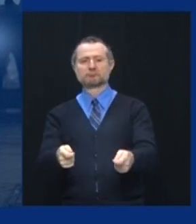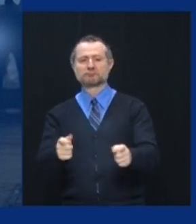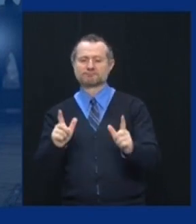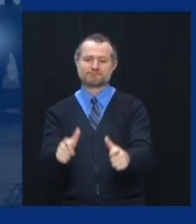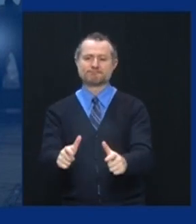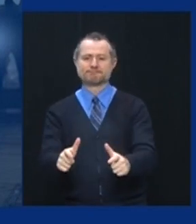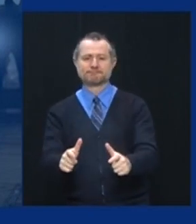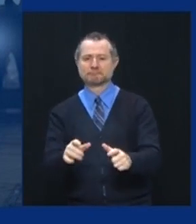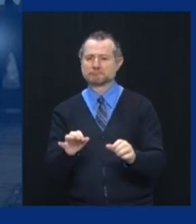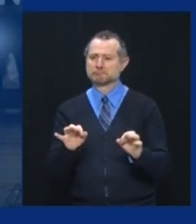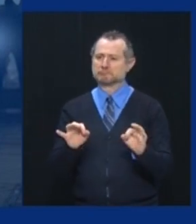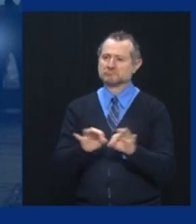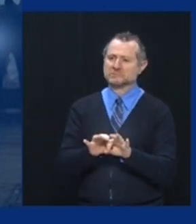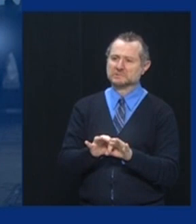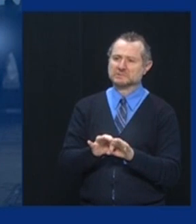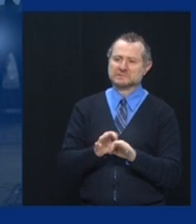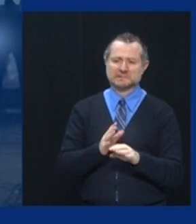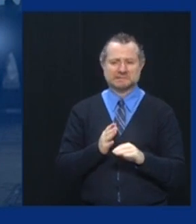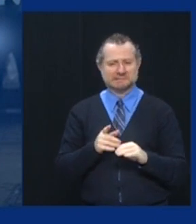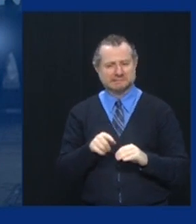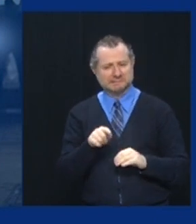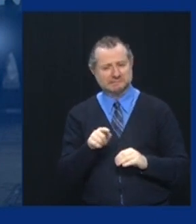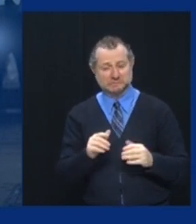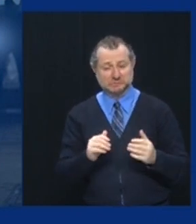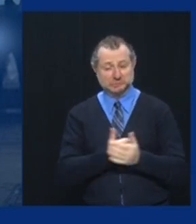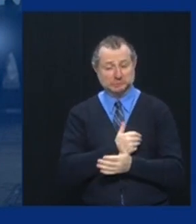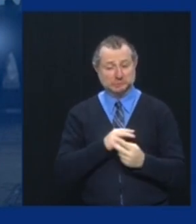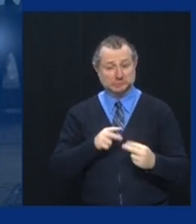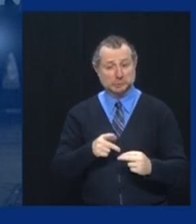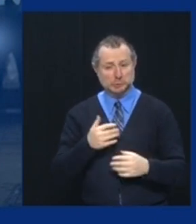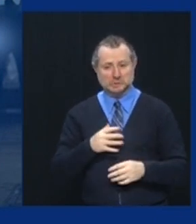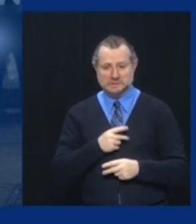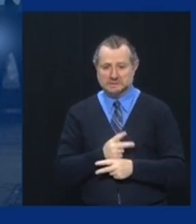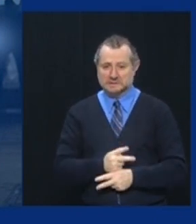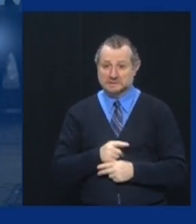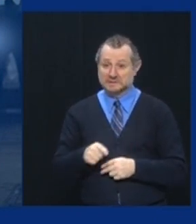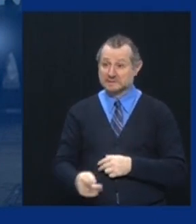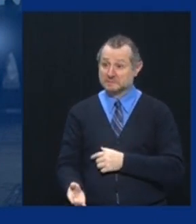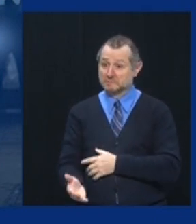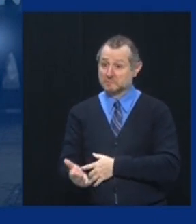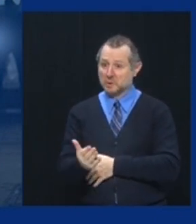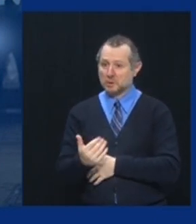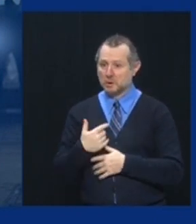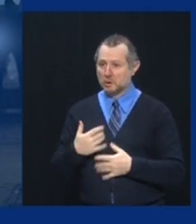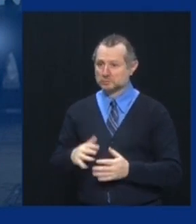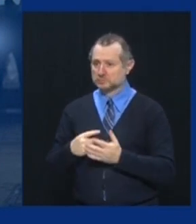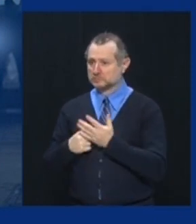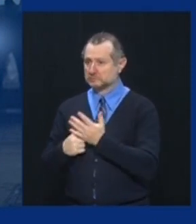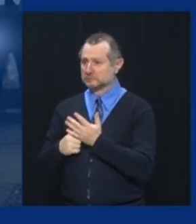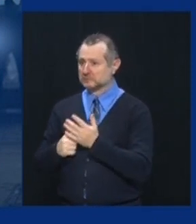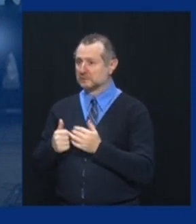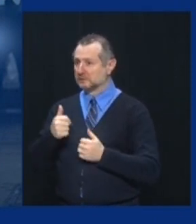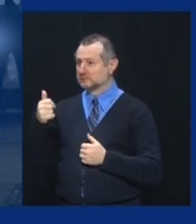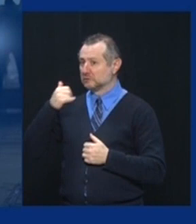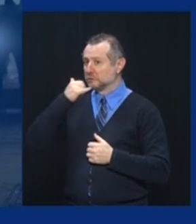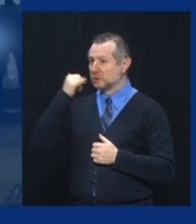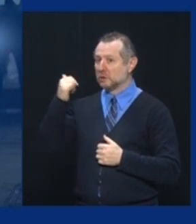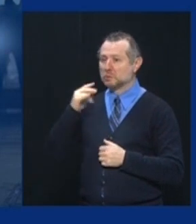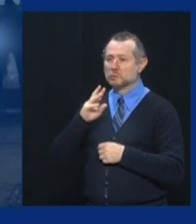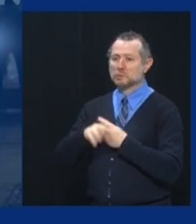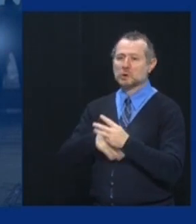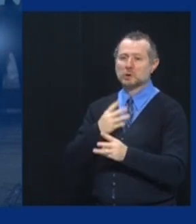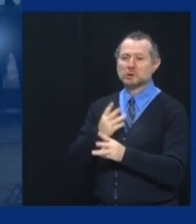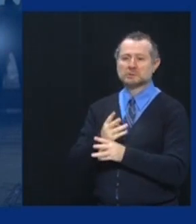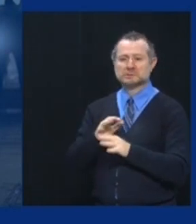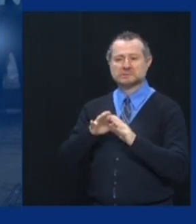This is a virus we have to be extra careful with. We spent the morning talking to global experts on this